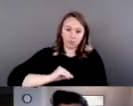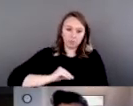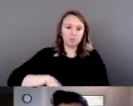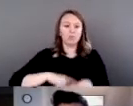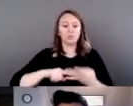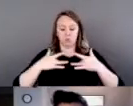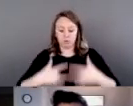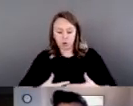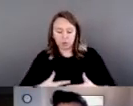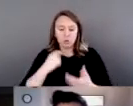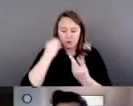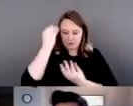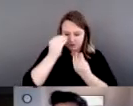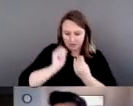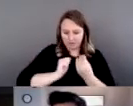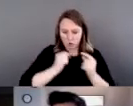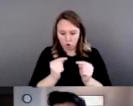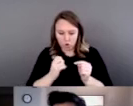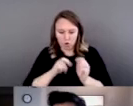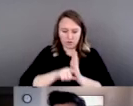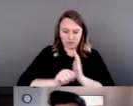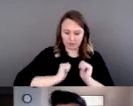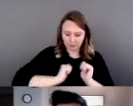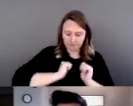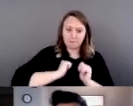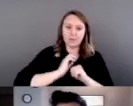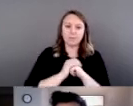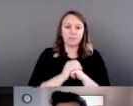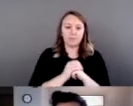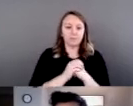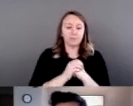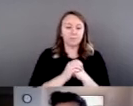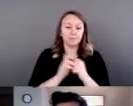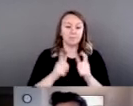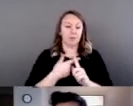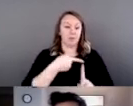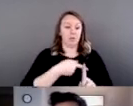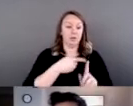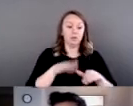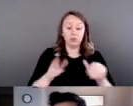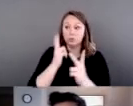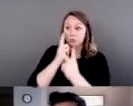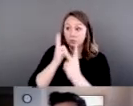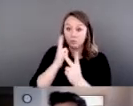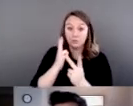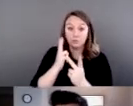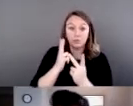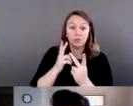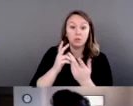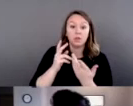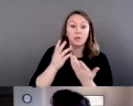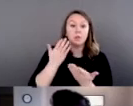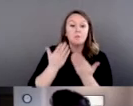then this witnessing or experiencing child abuse, they might seek out unhealthy